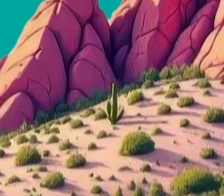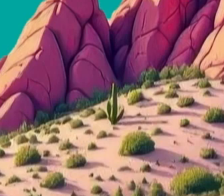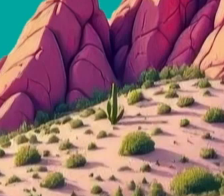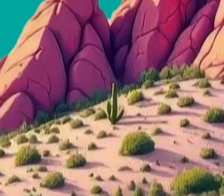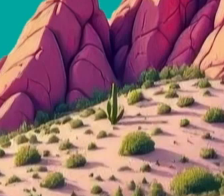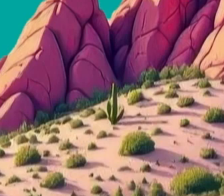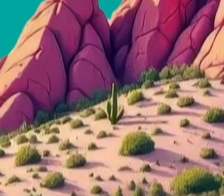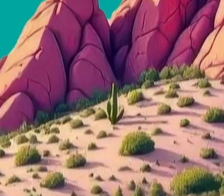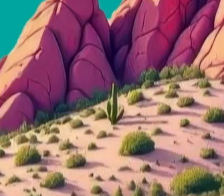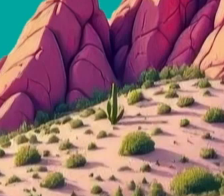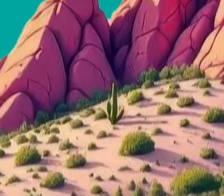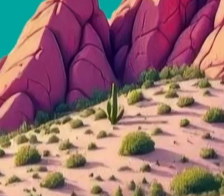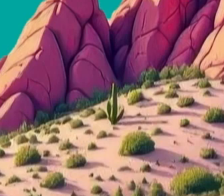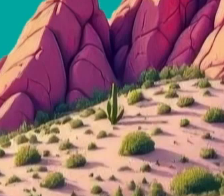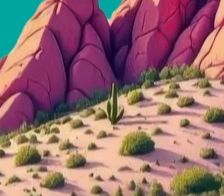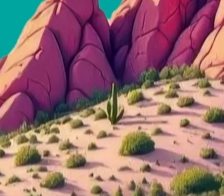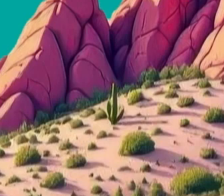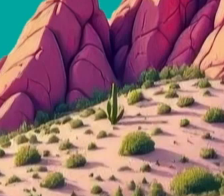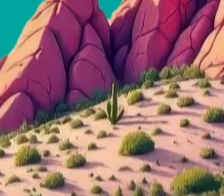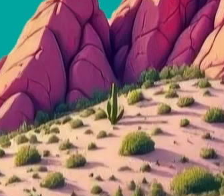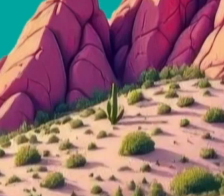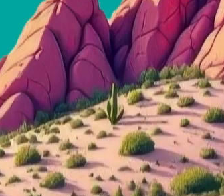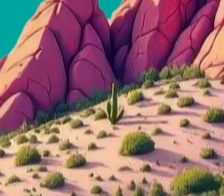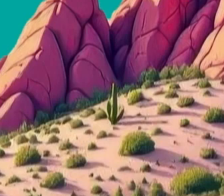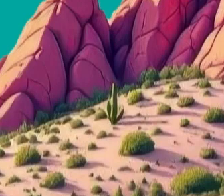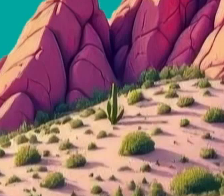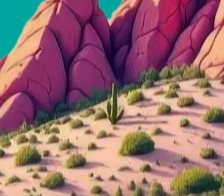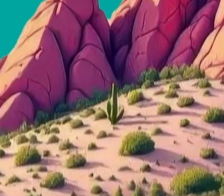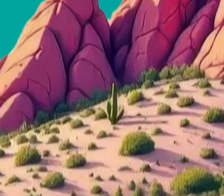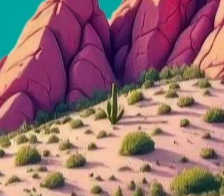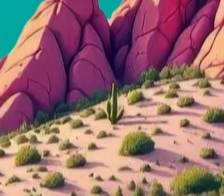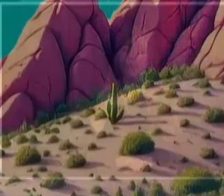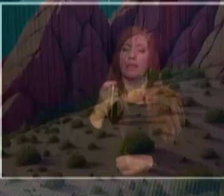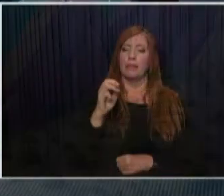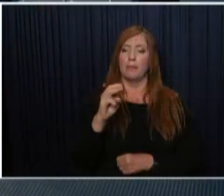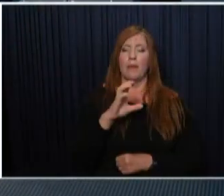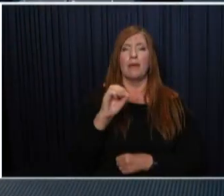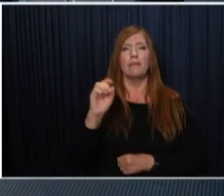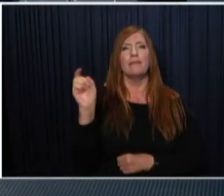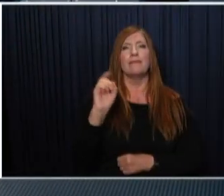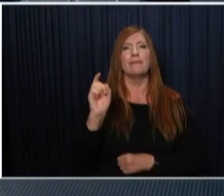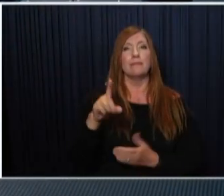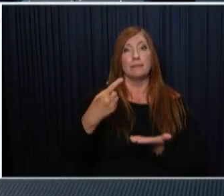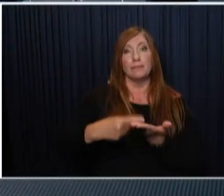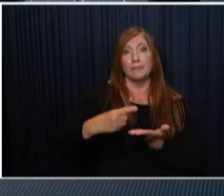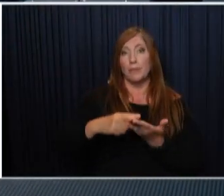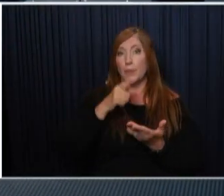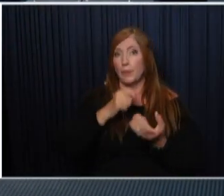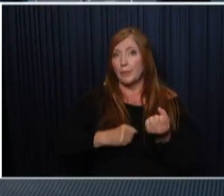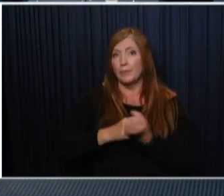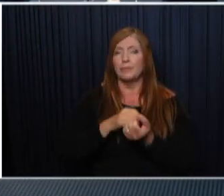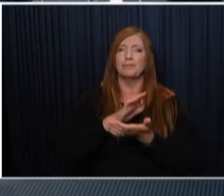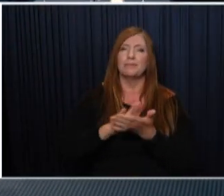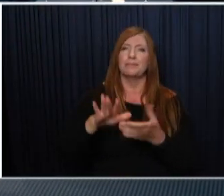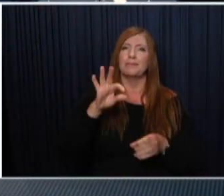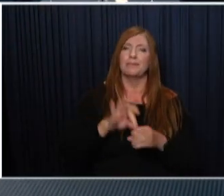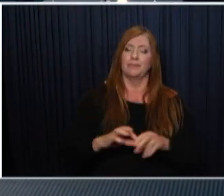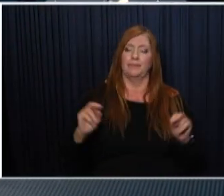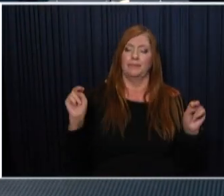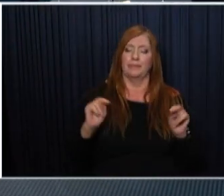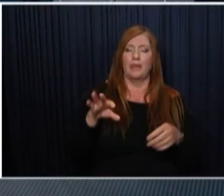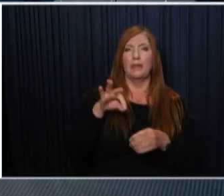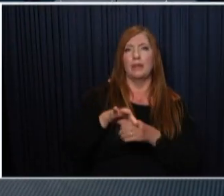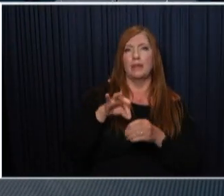Glendale, Surprise, Sun City, Peoria, Anthem, and Phoenix. This debate is sponsored by Clean Elections, the state's nonpartisan